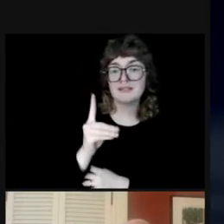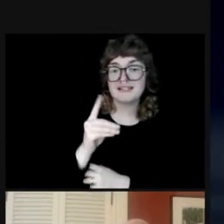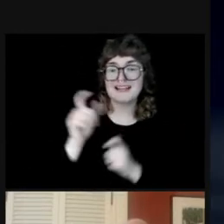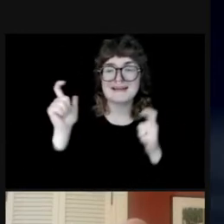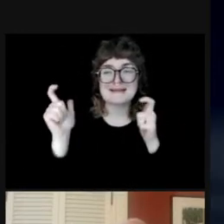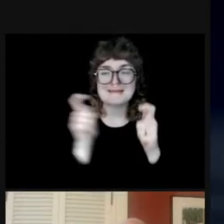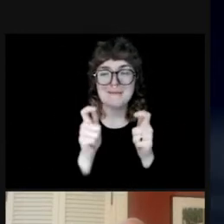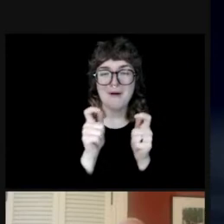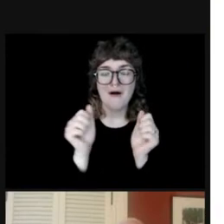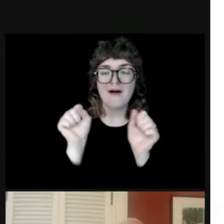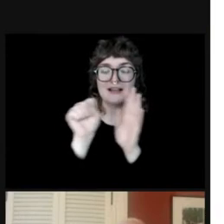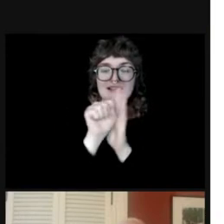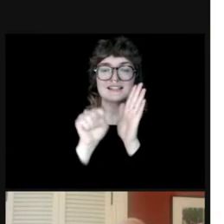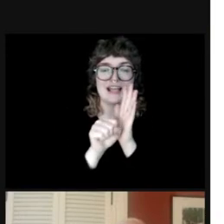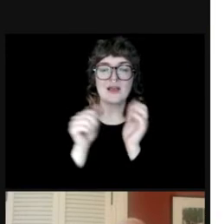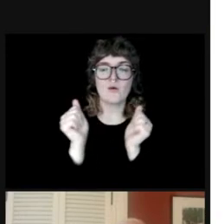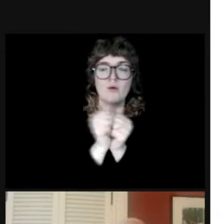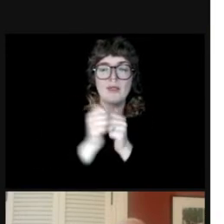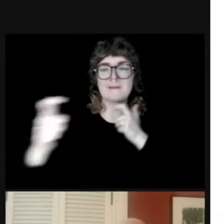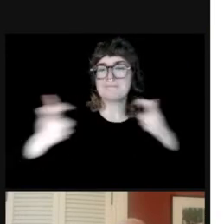history. Next.